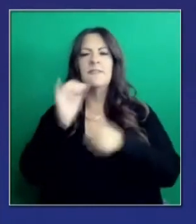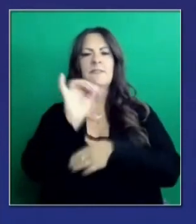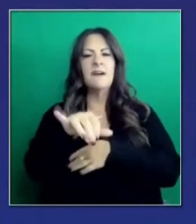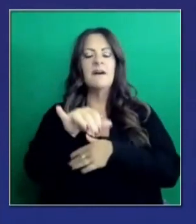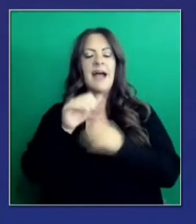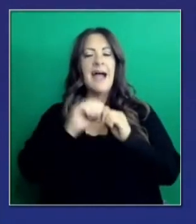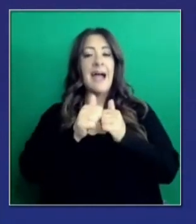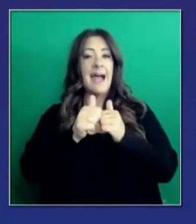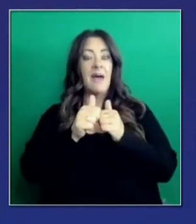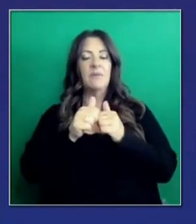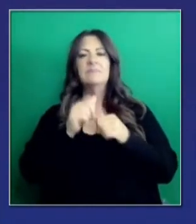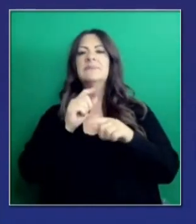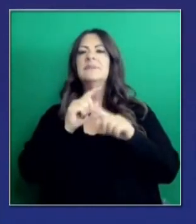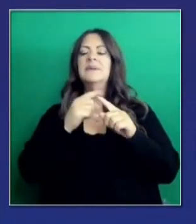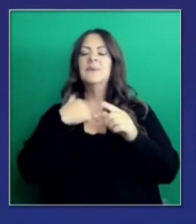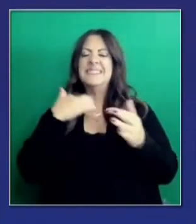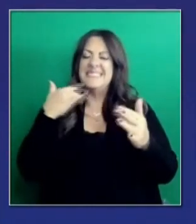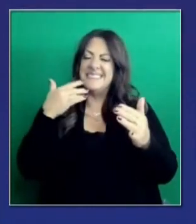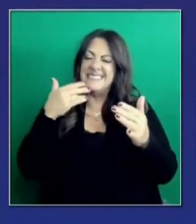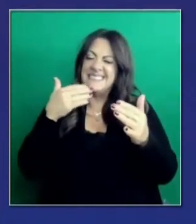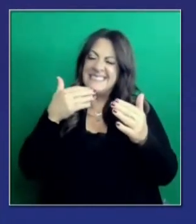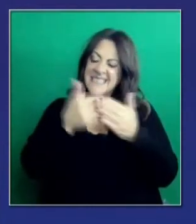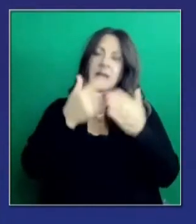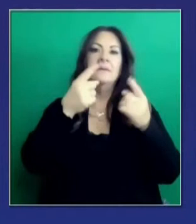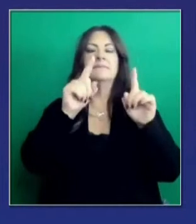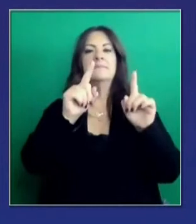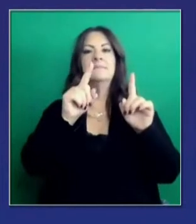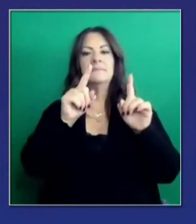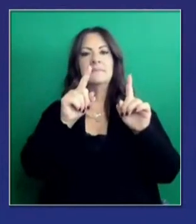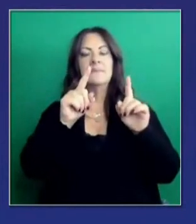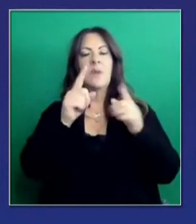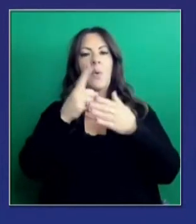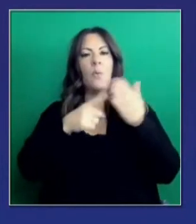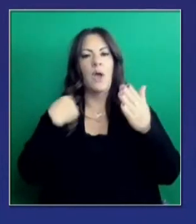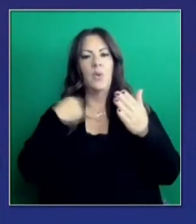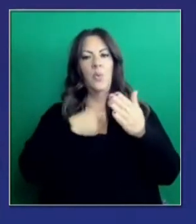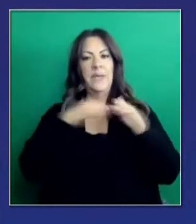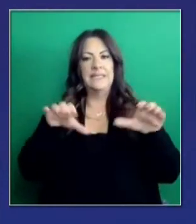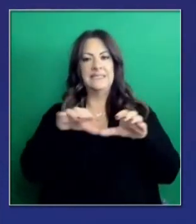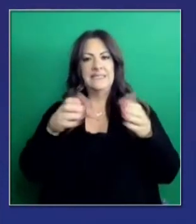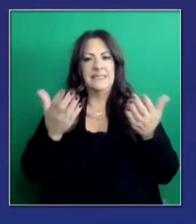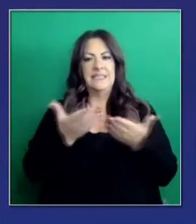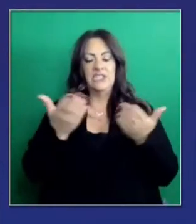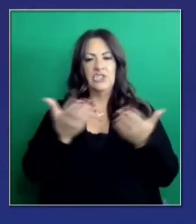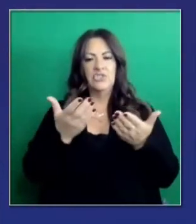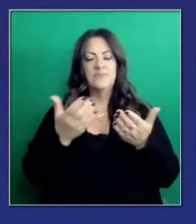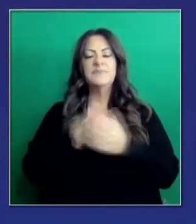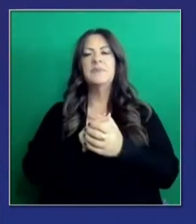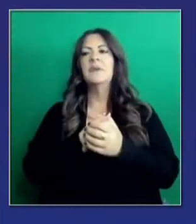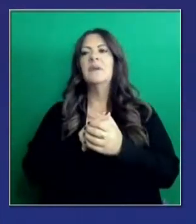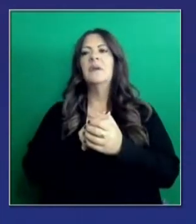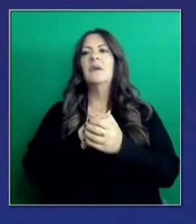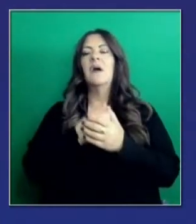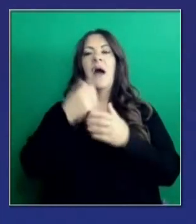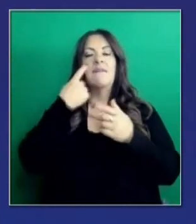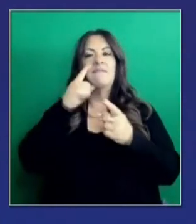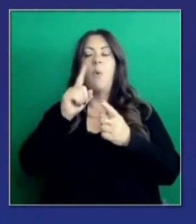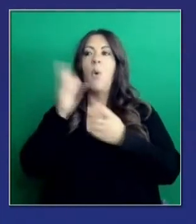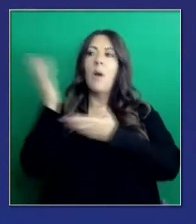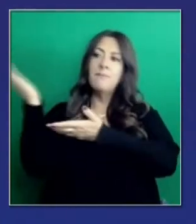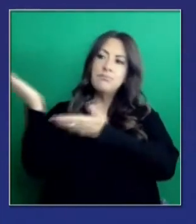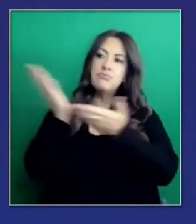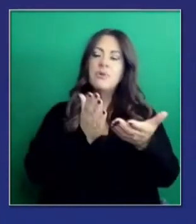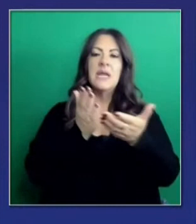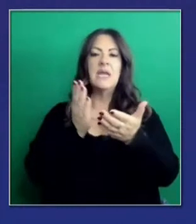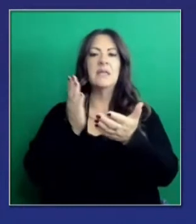that last mile in particular as it relates to the administration of vaccines. Over the course of that period